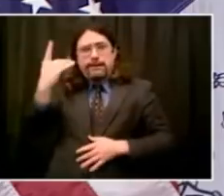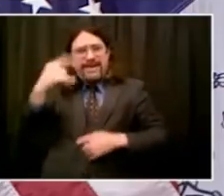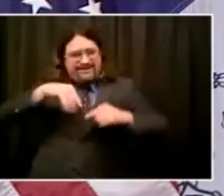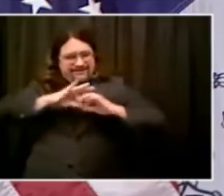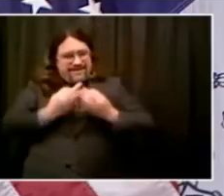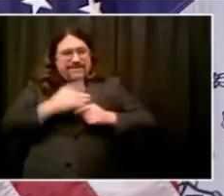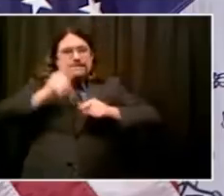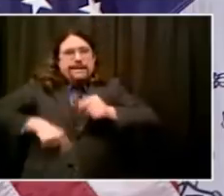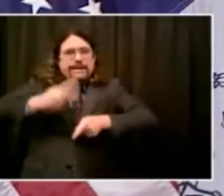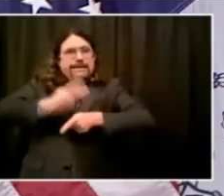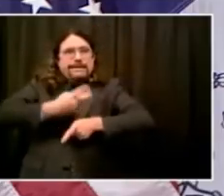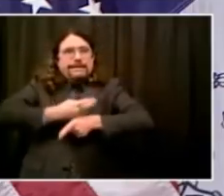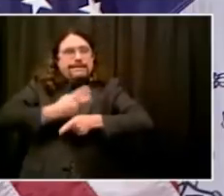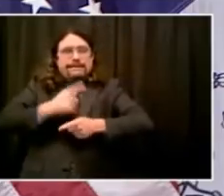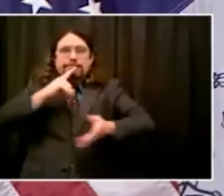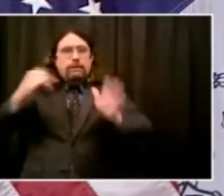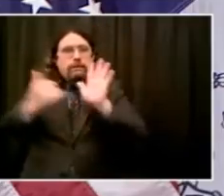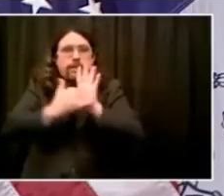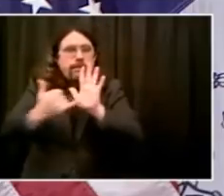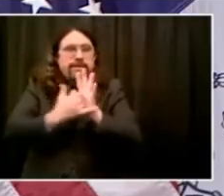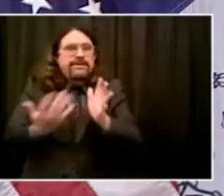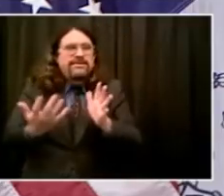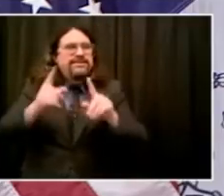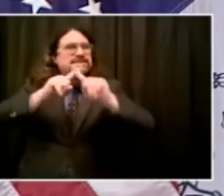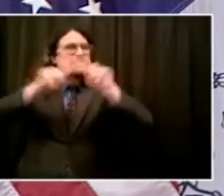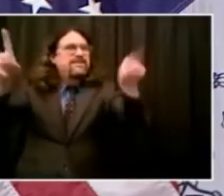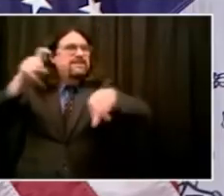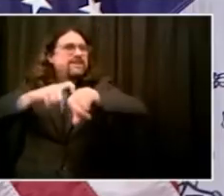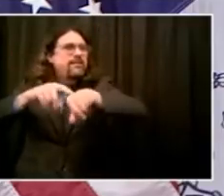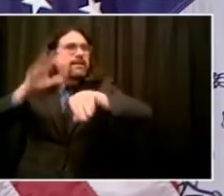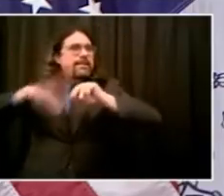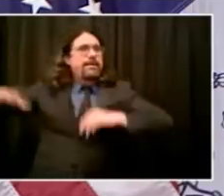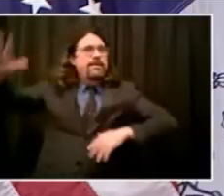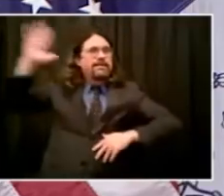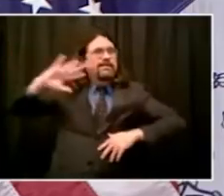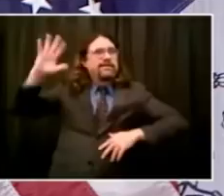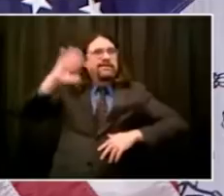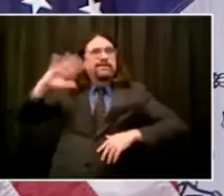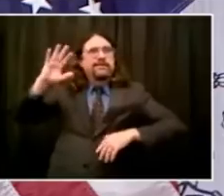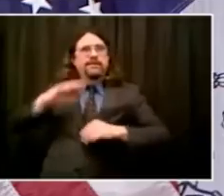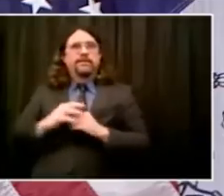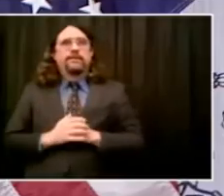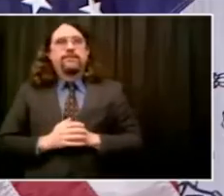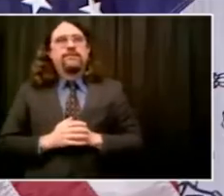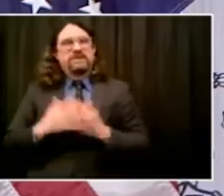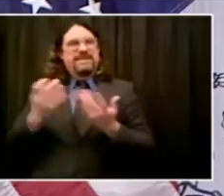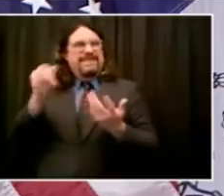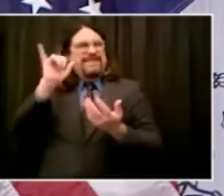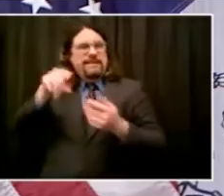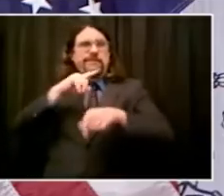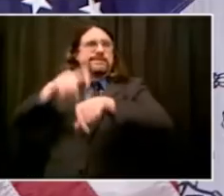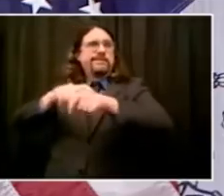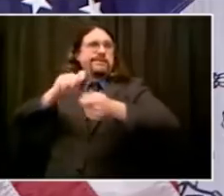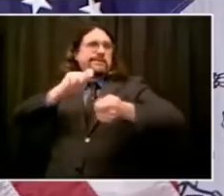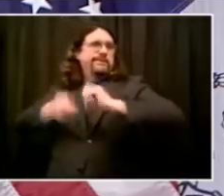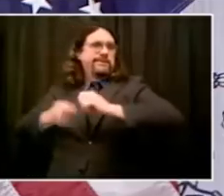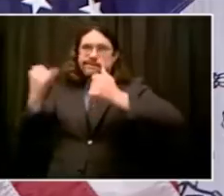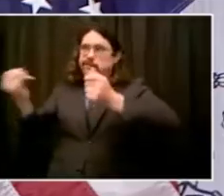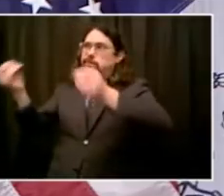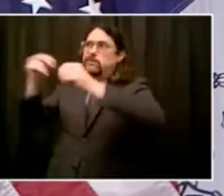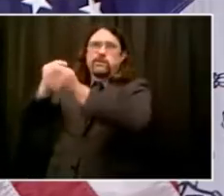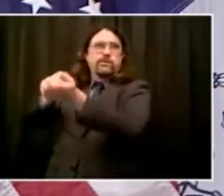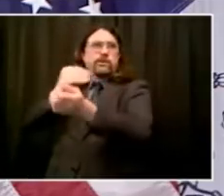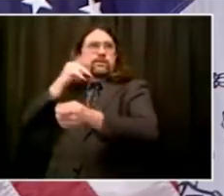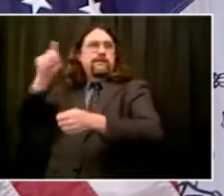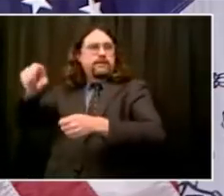to leave it to the doctors to speak to that. You know, at least with many seniors, staying at home with proper home care could be a